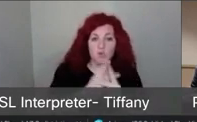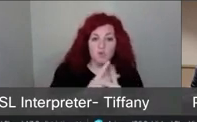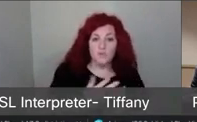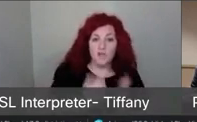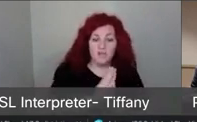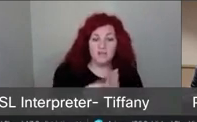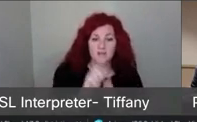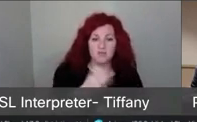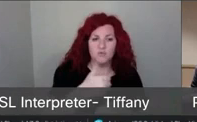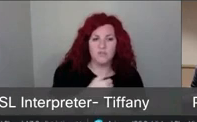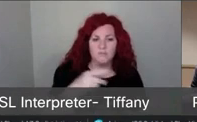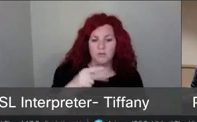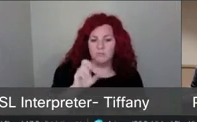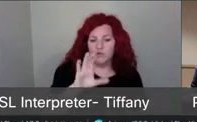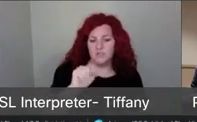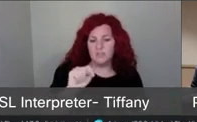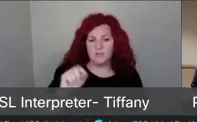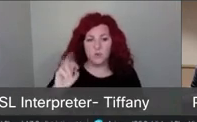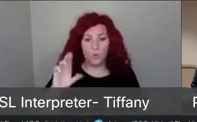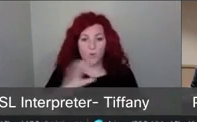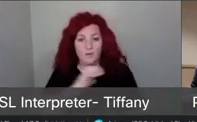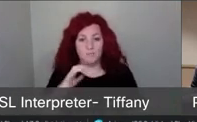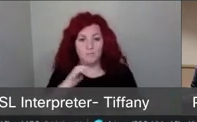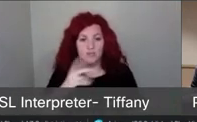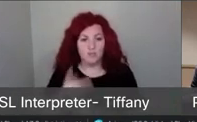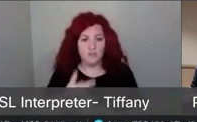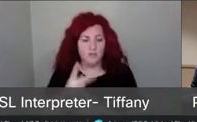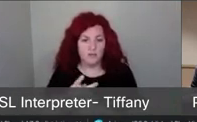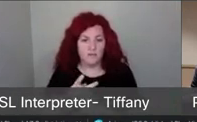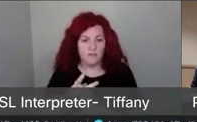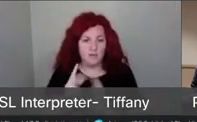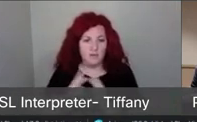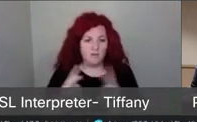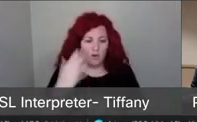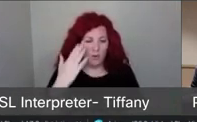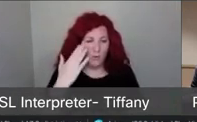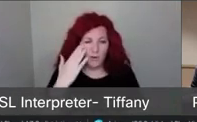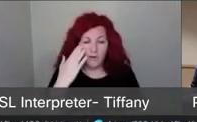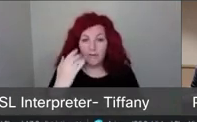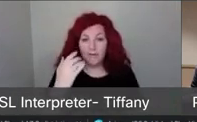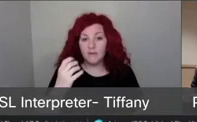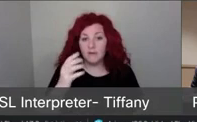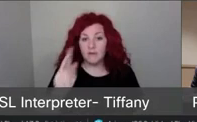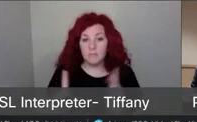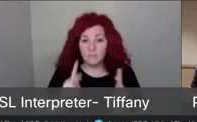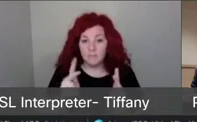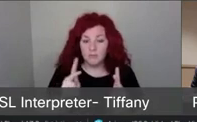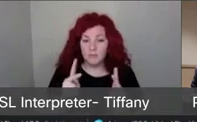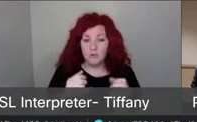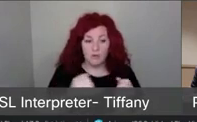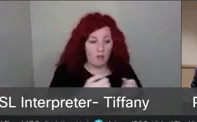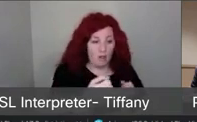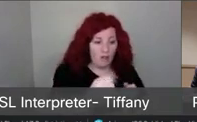redo the precincts, or if there's a way for the commission to handle it, I'm very well aware that if you move one line, then another line has to